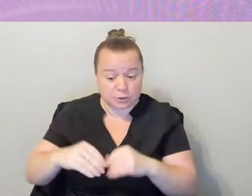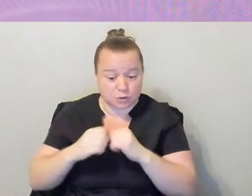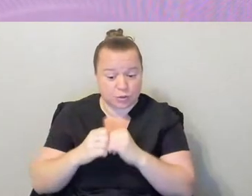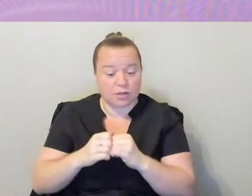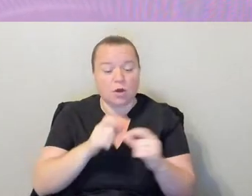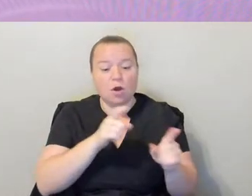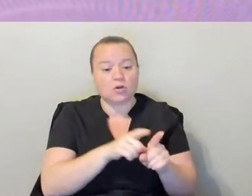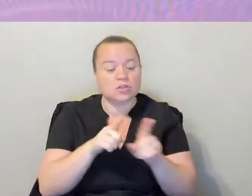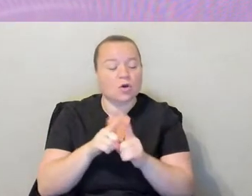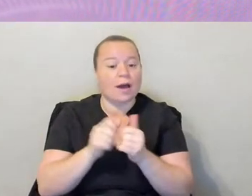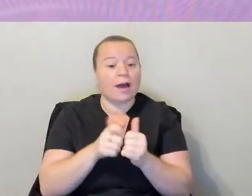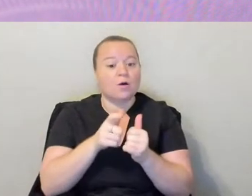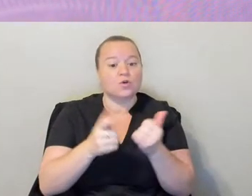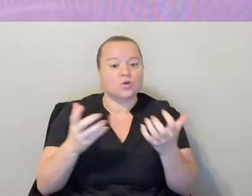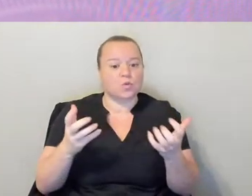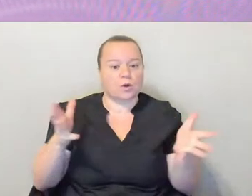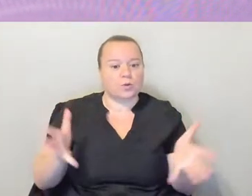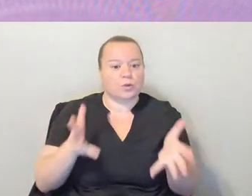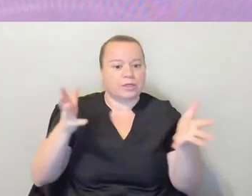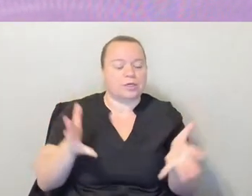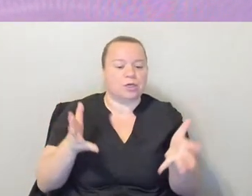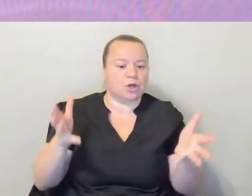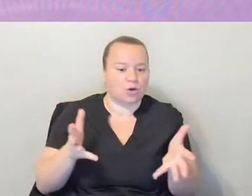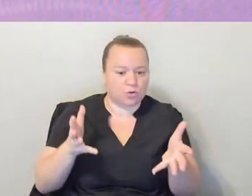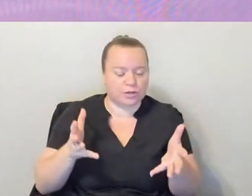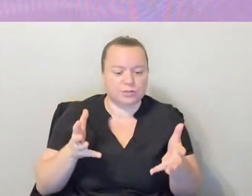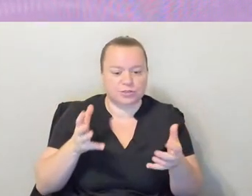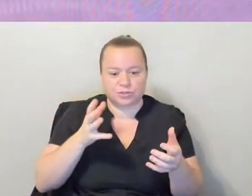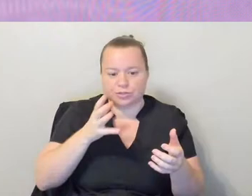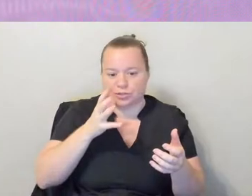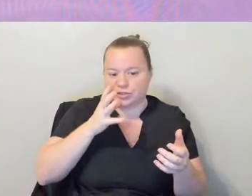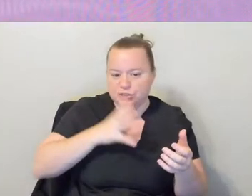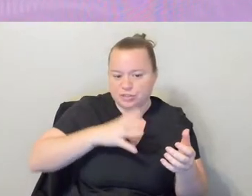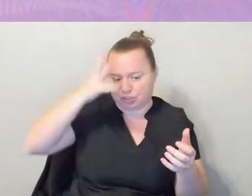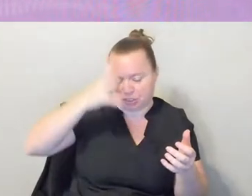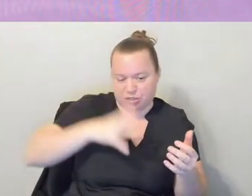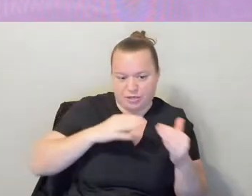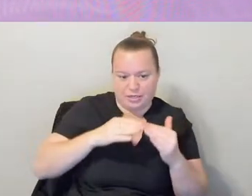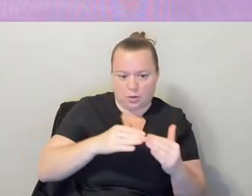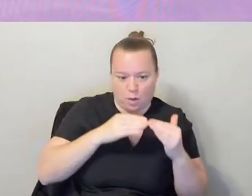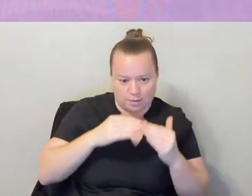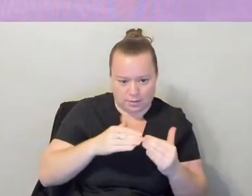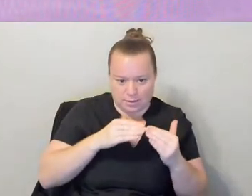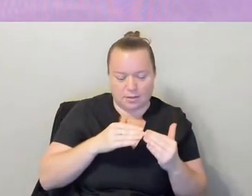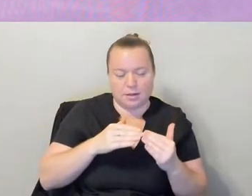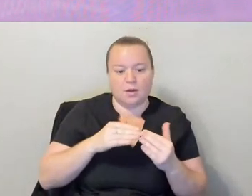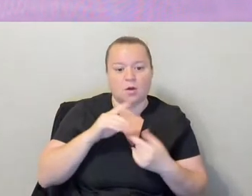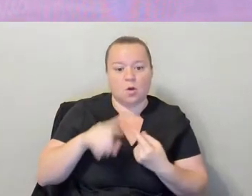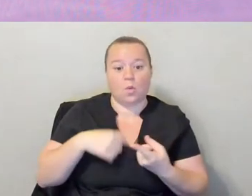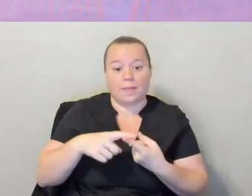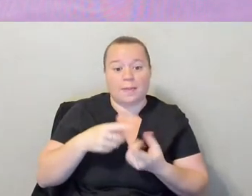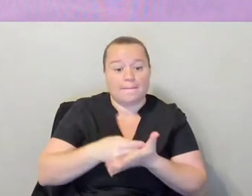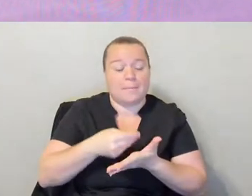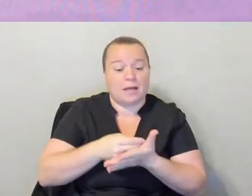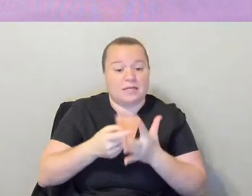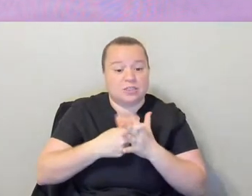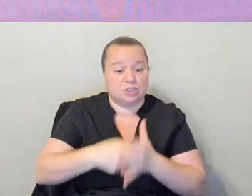to encourage it to promote gender equality as the money starts being dispersed?